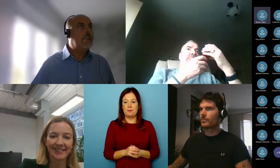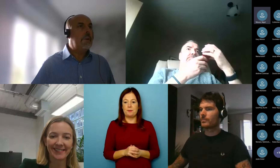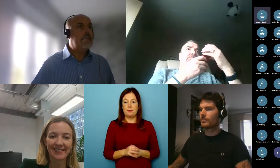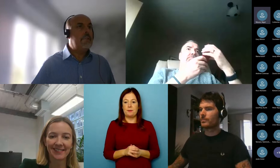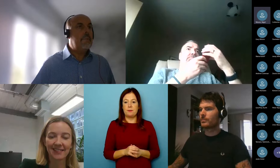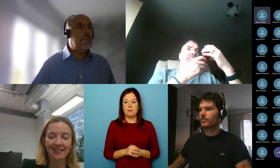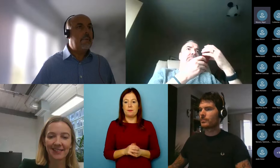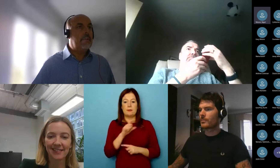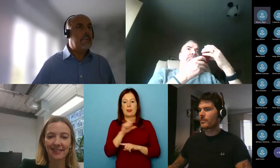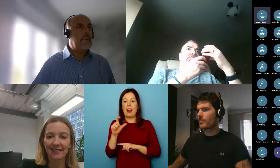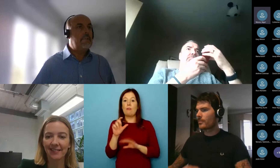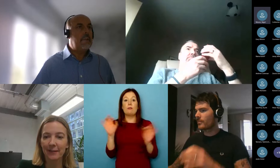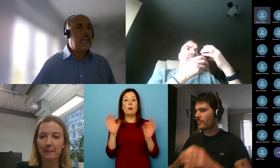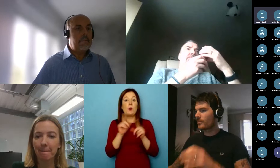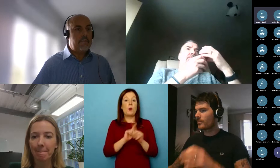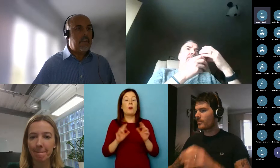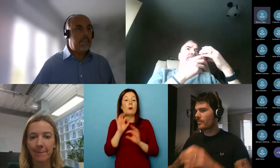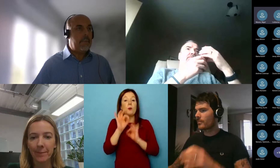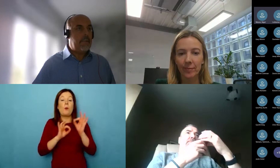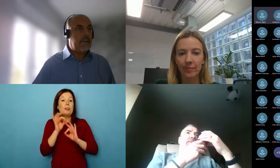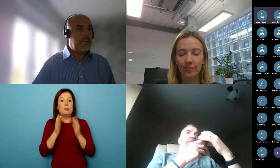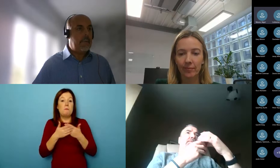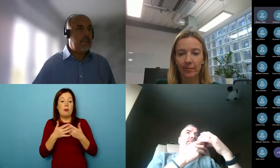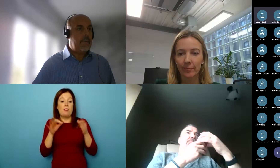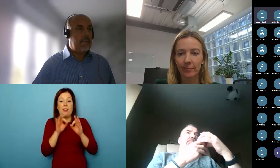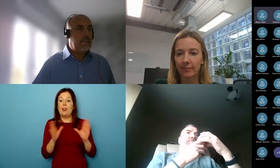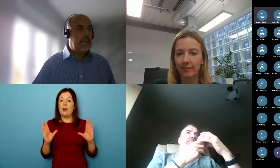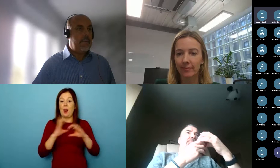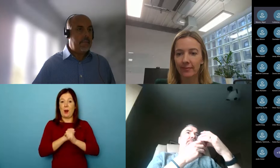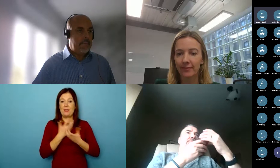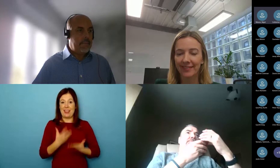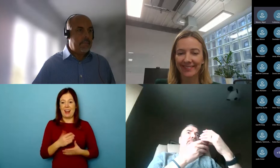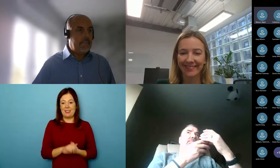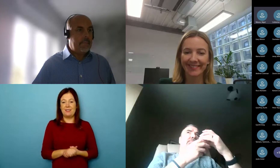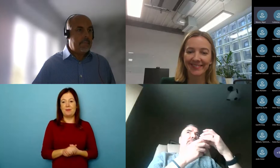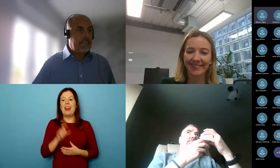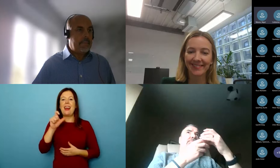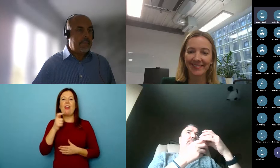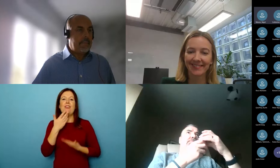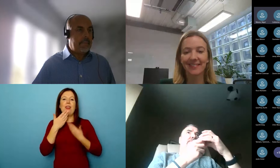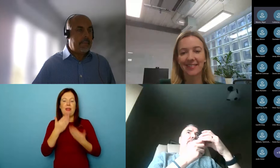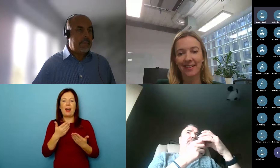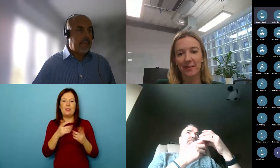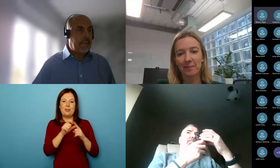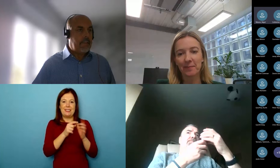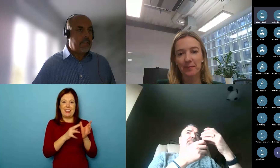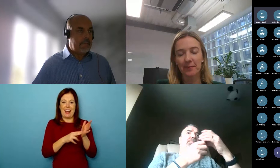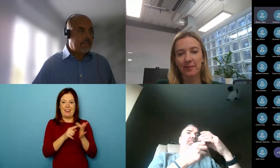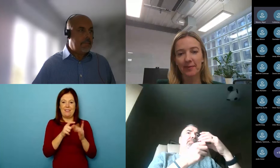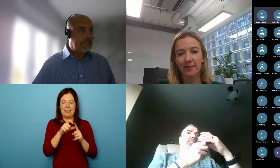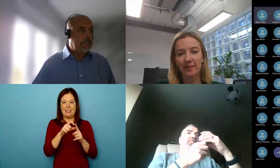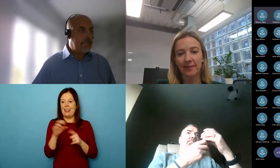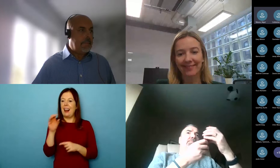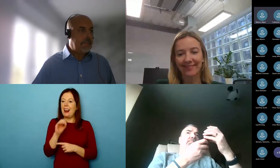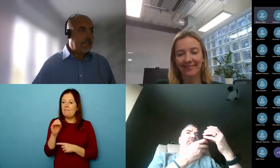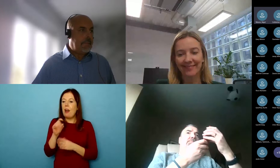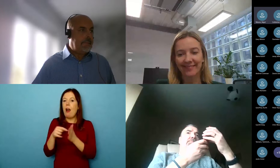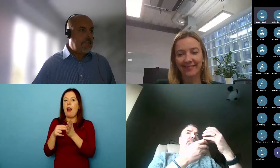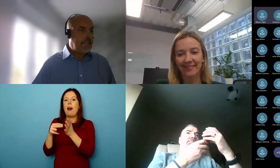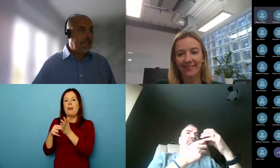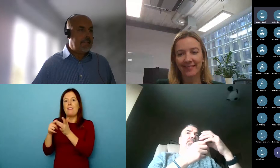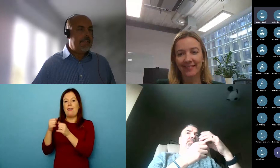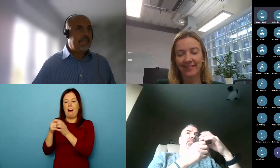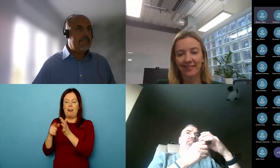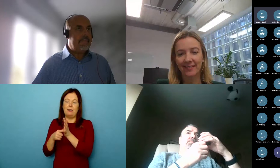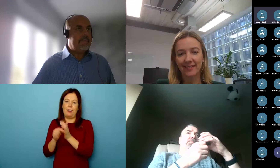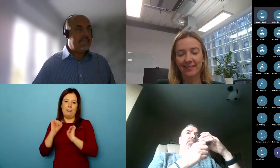Catherine, if there's no more questions, we'll probably look to close now, keeping our time. Yeah, that's great. Thank you ever so much, David and Olivia and Nigel, for